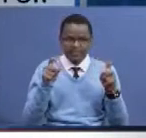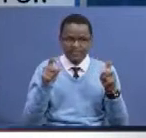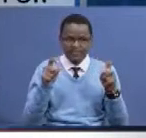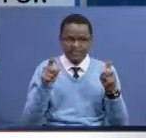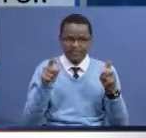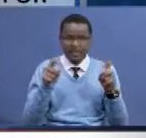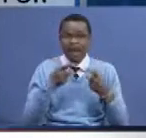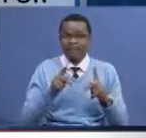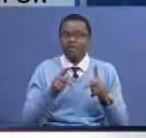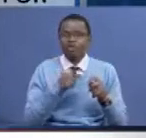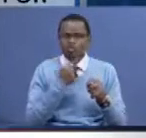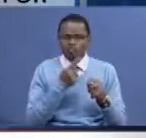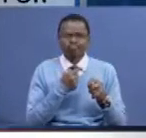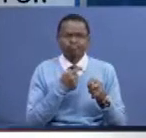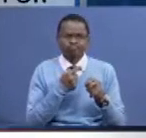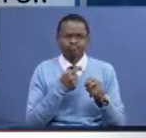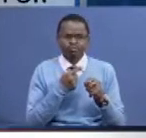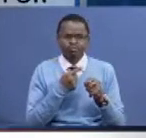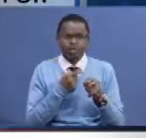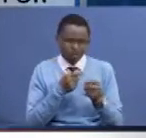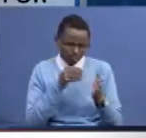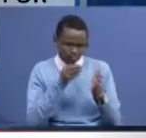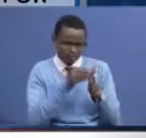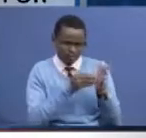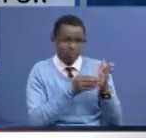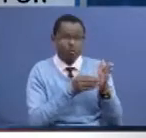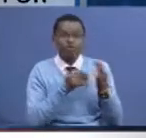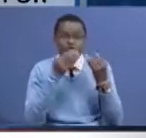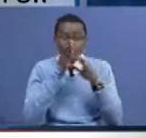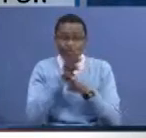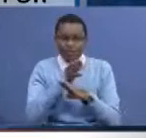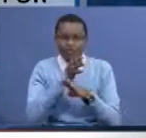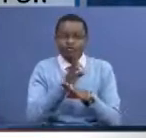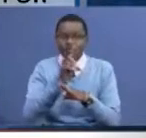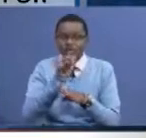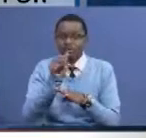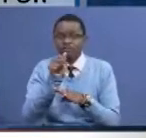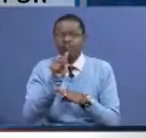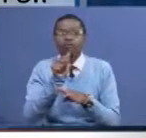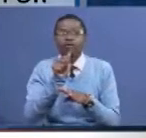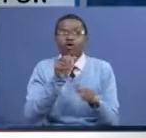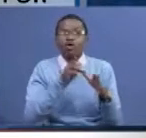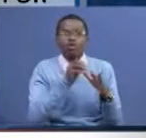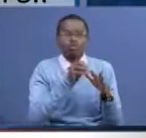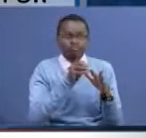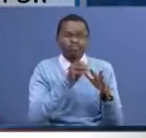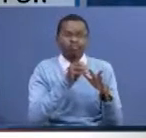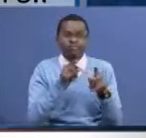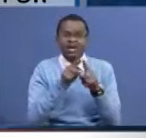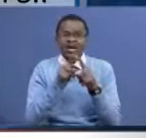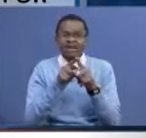new law, a person who intentionally publishes false information with an intent that the data shall be considered or acted upon